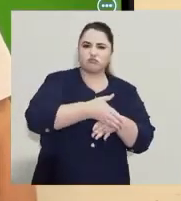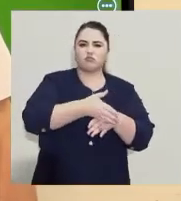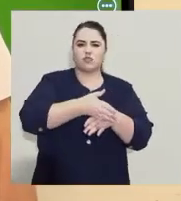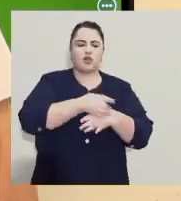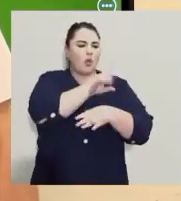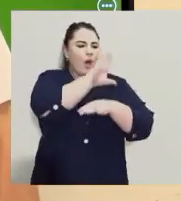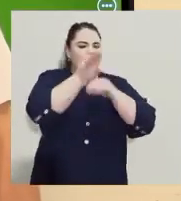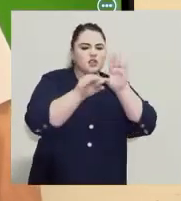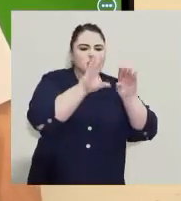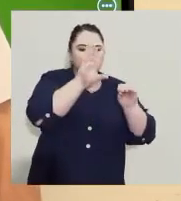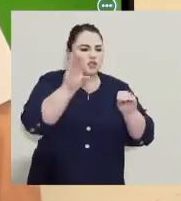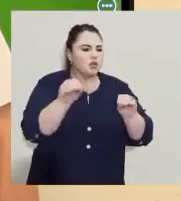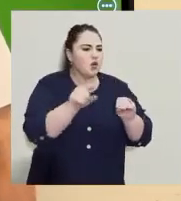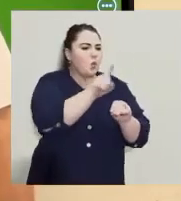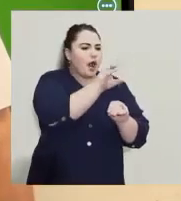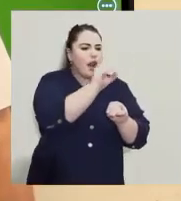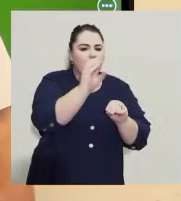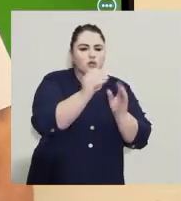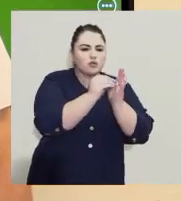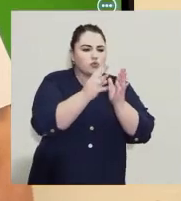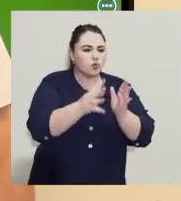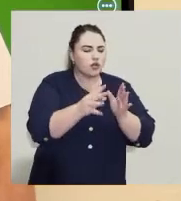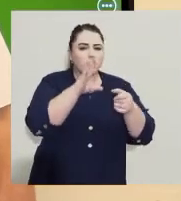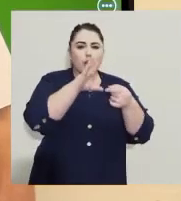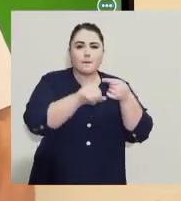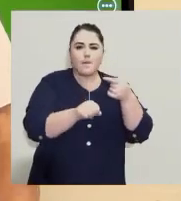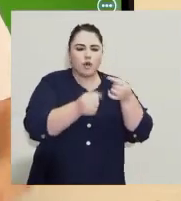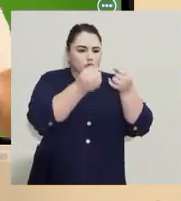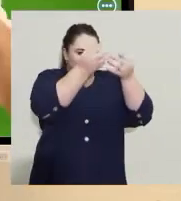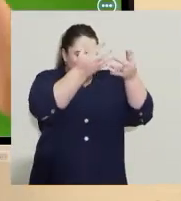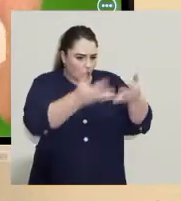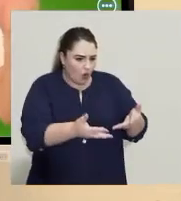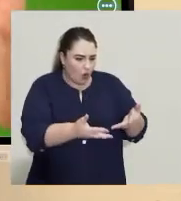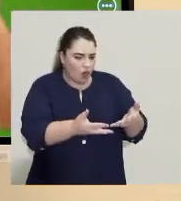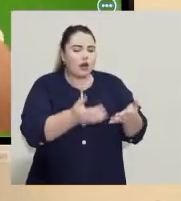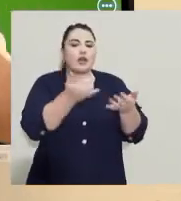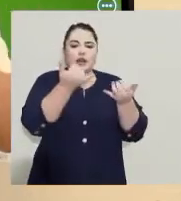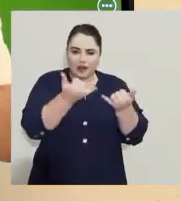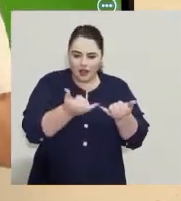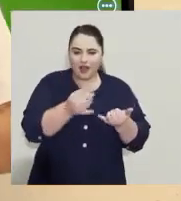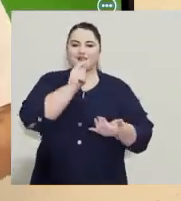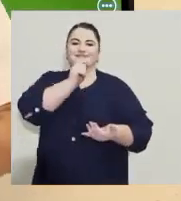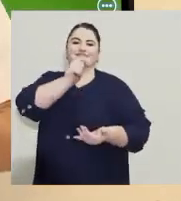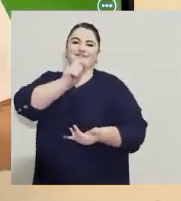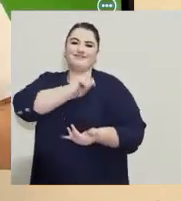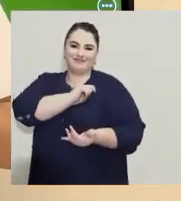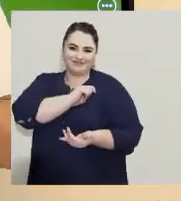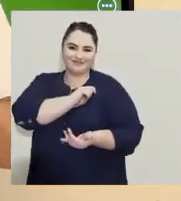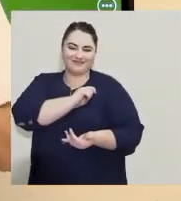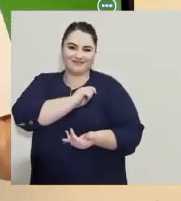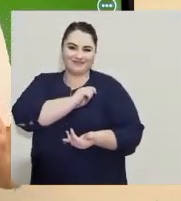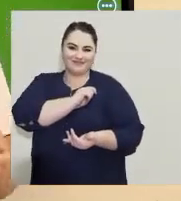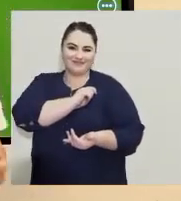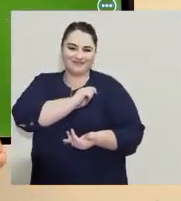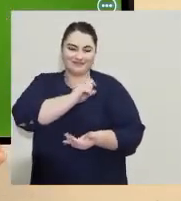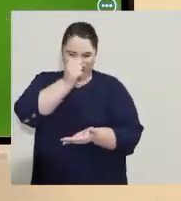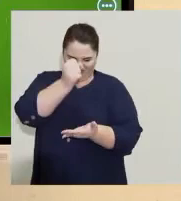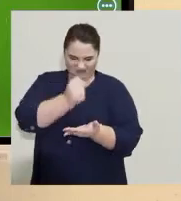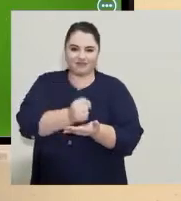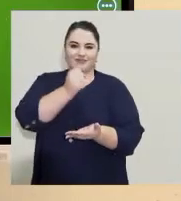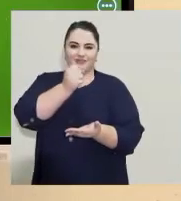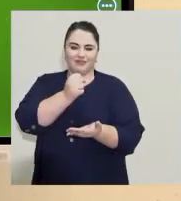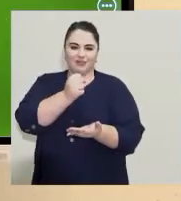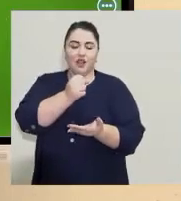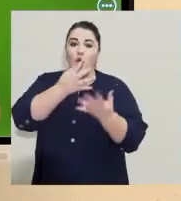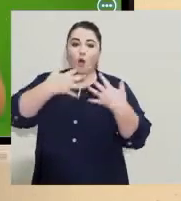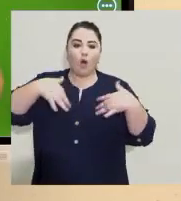hard. You asked 100 learners and you found this. And now we can put the stamp of reliability on